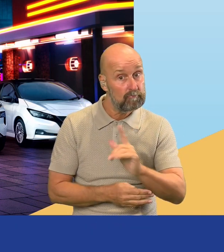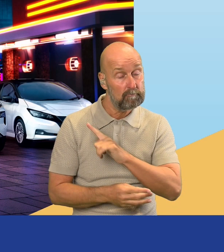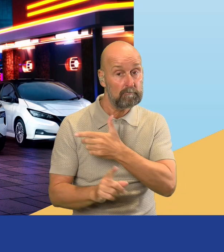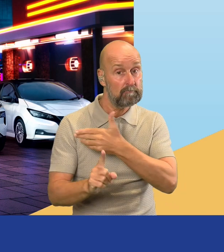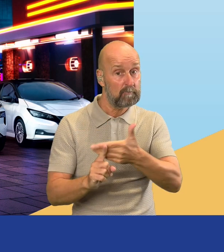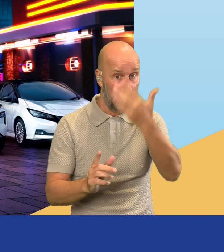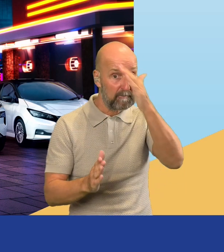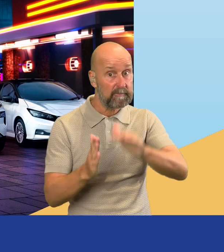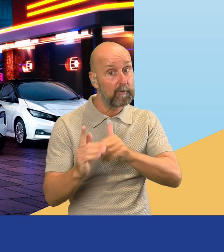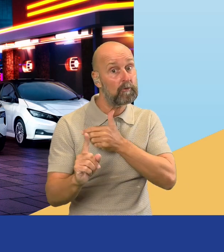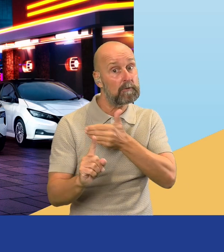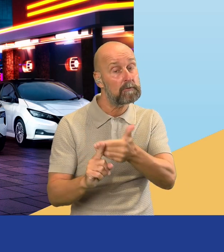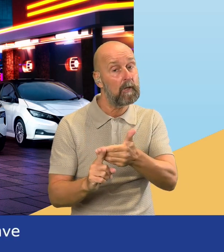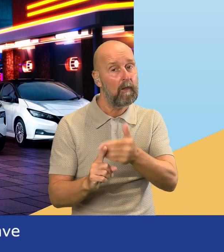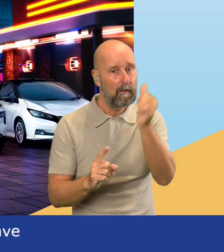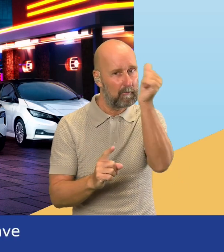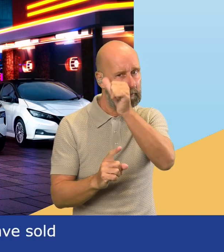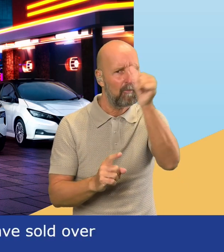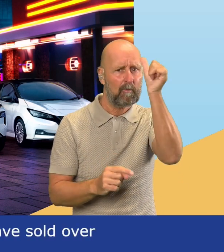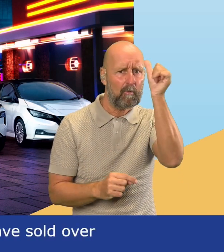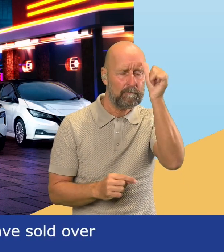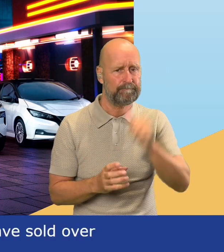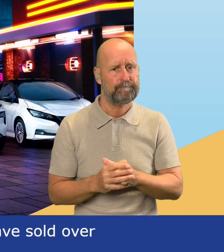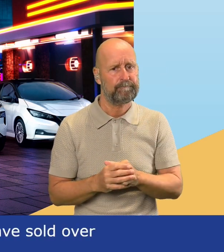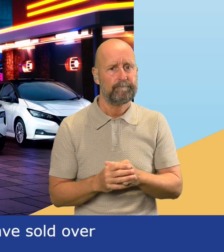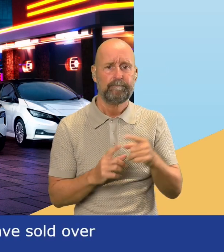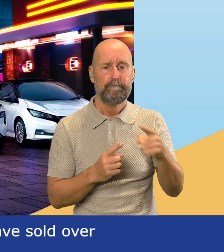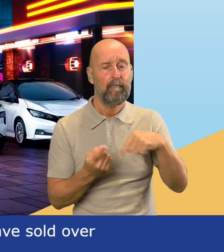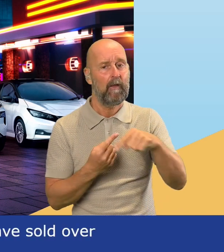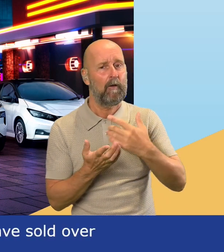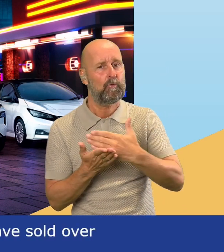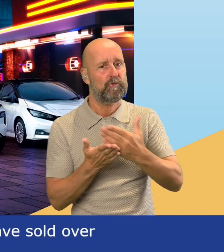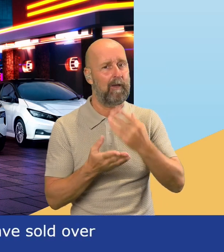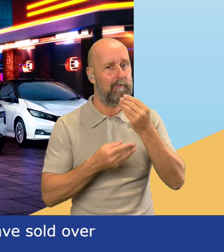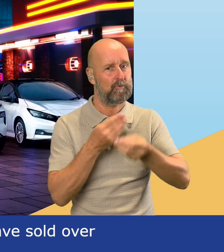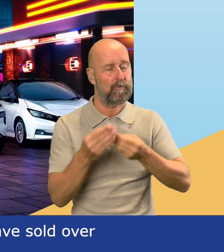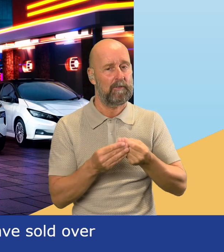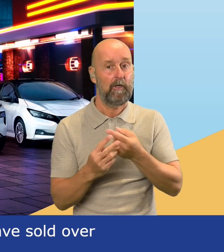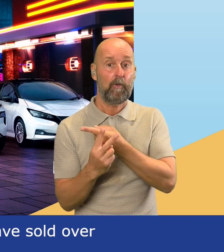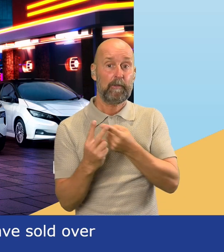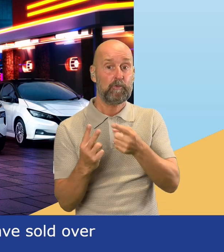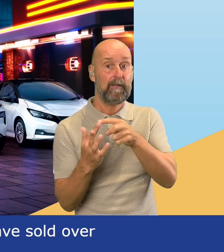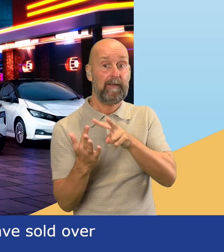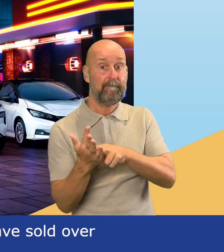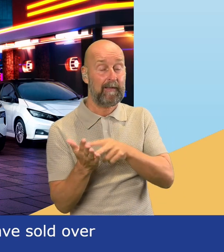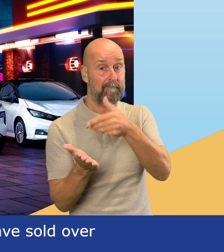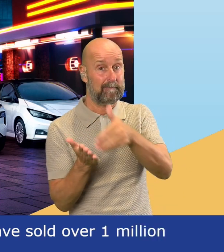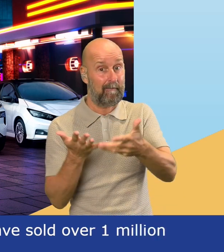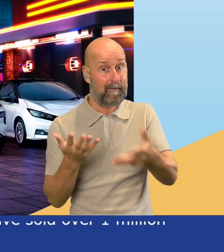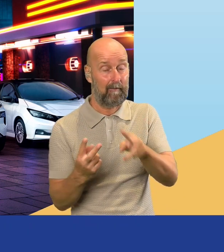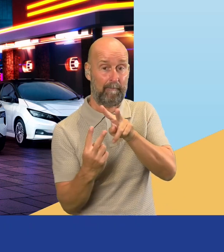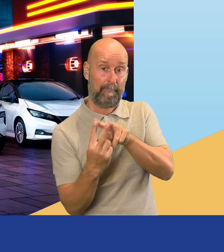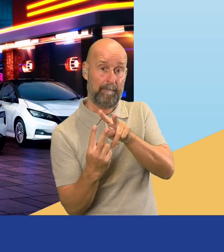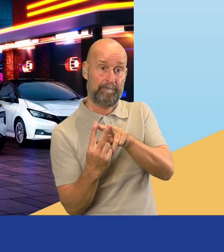bit of experience, a bit of knowledge, a bit of know-how, and we're going to share some of those thoughts today. The 2 EVs that we have in market today that you can see on